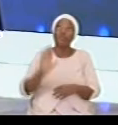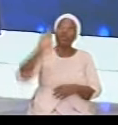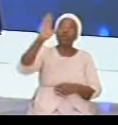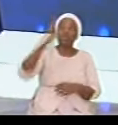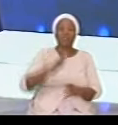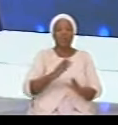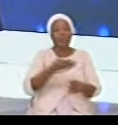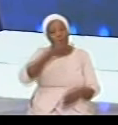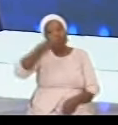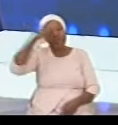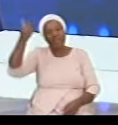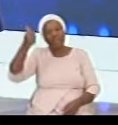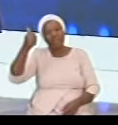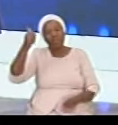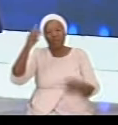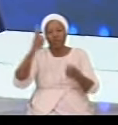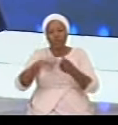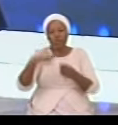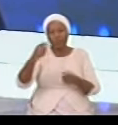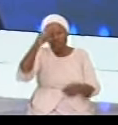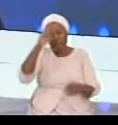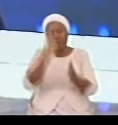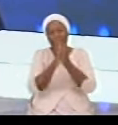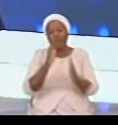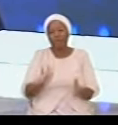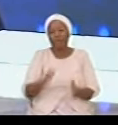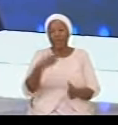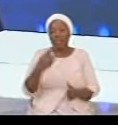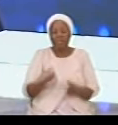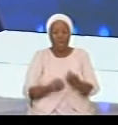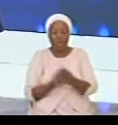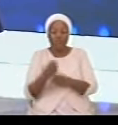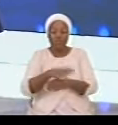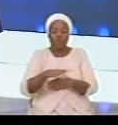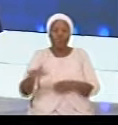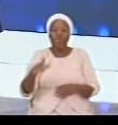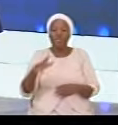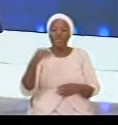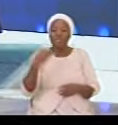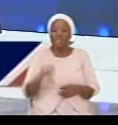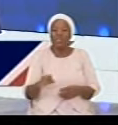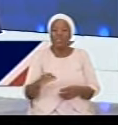The outpouring, the overflowing, and the